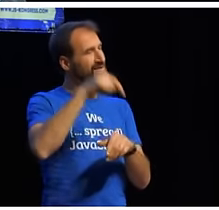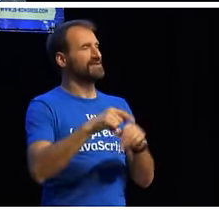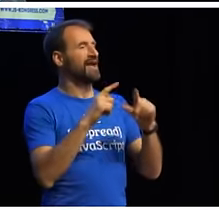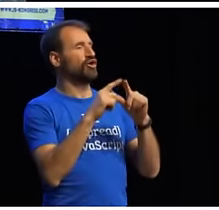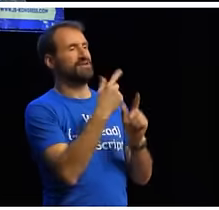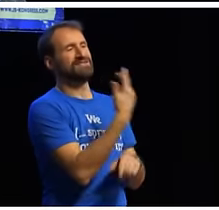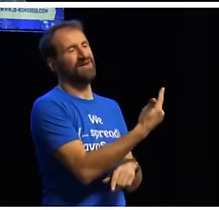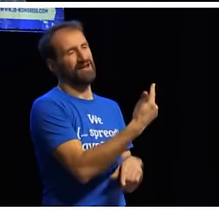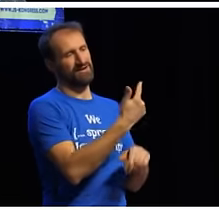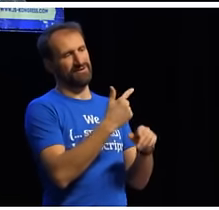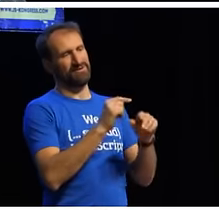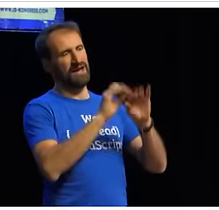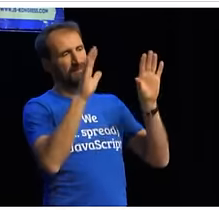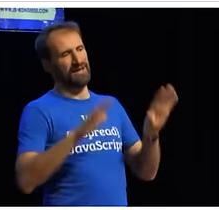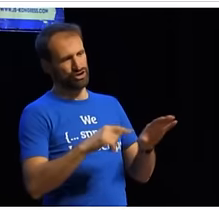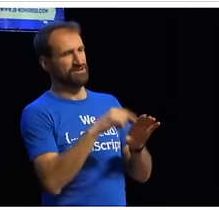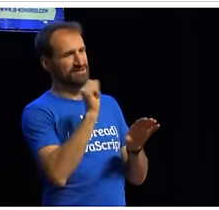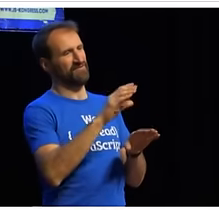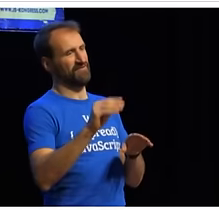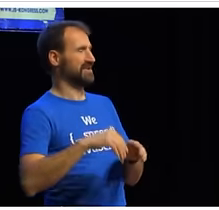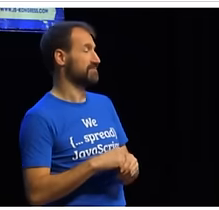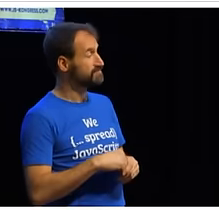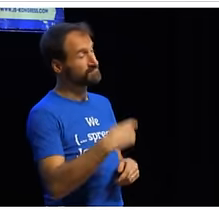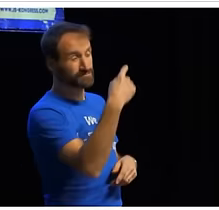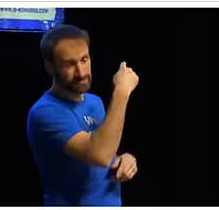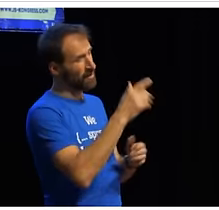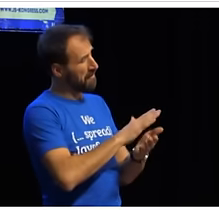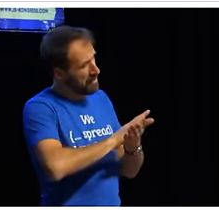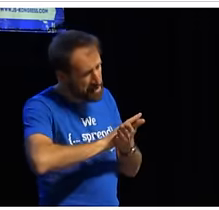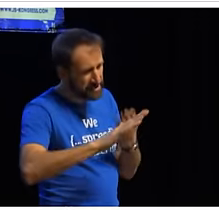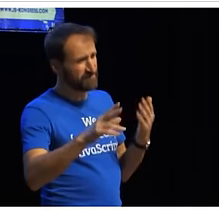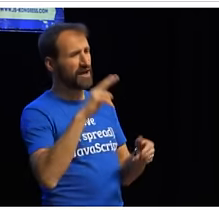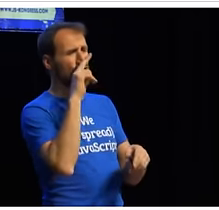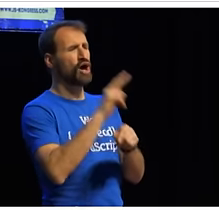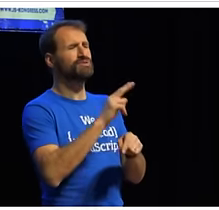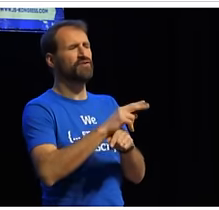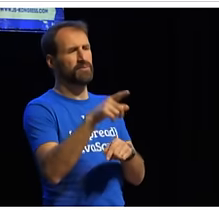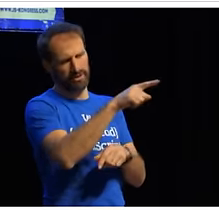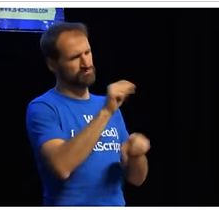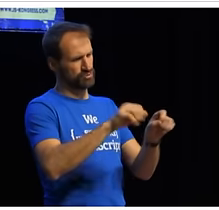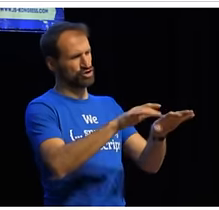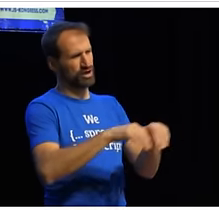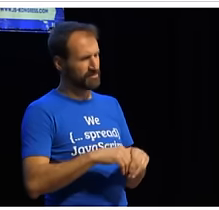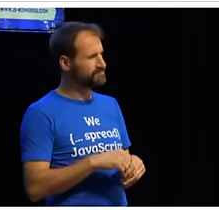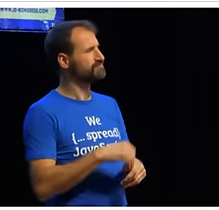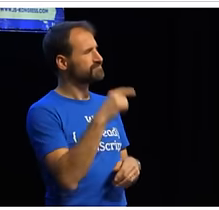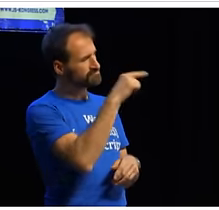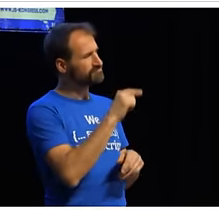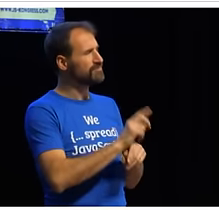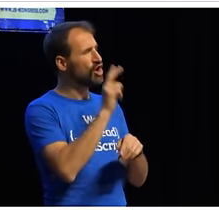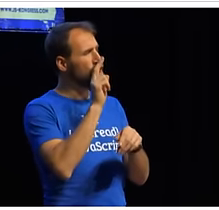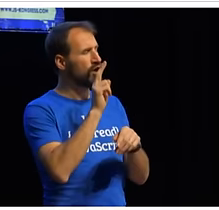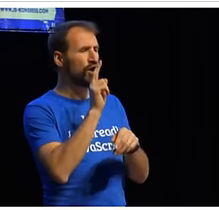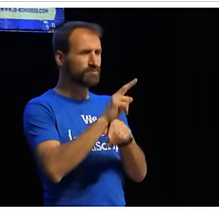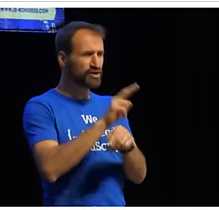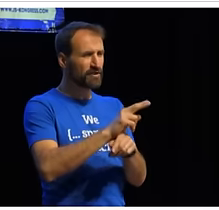So here's a simple observable you can write. So I import the observable class